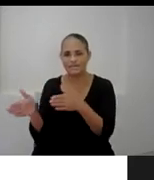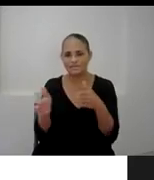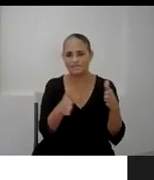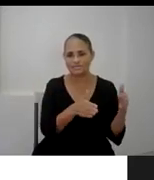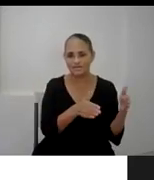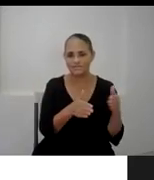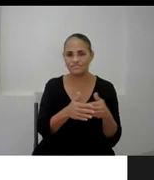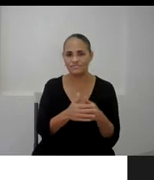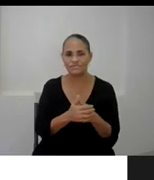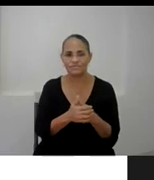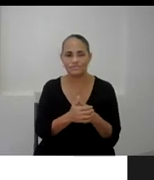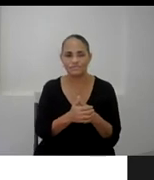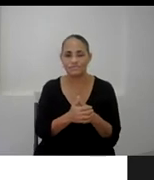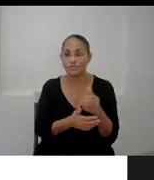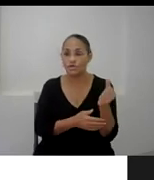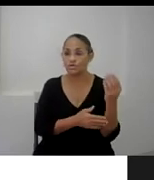So,